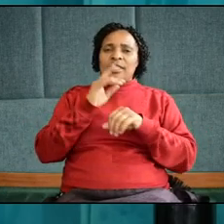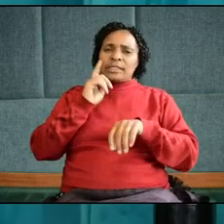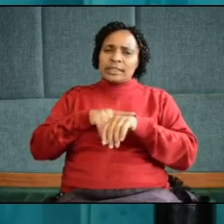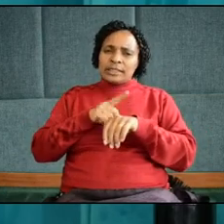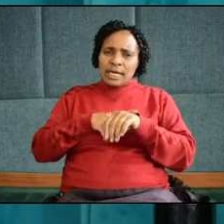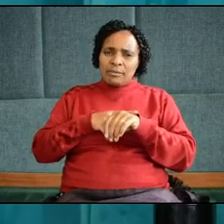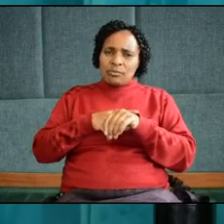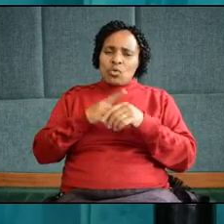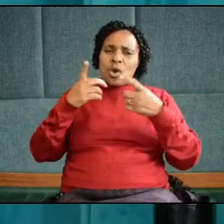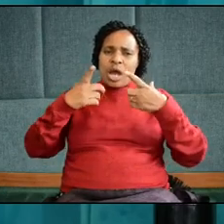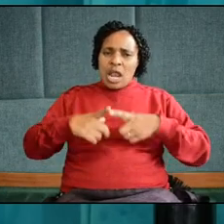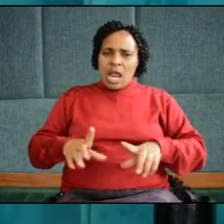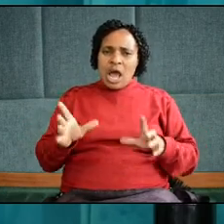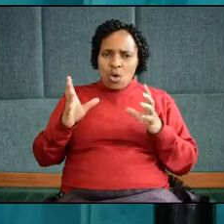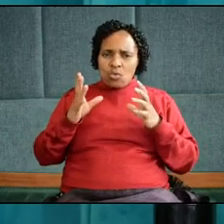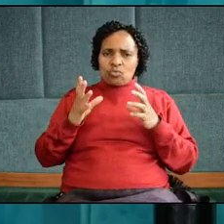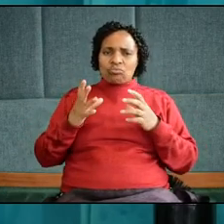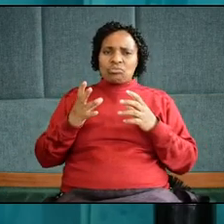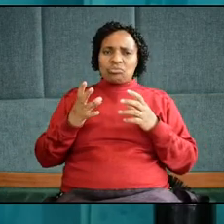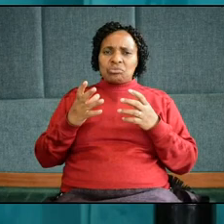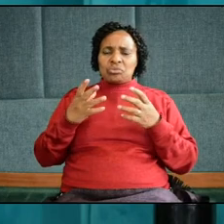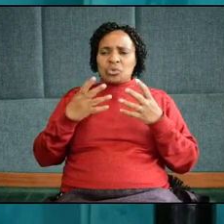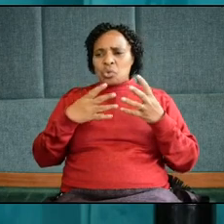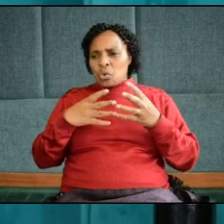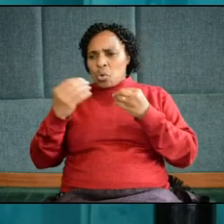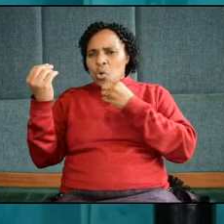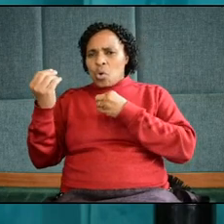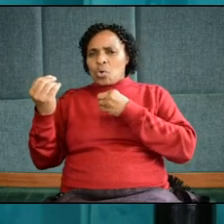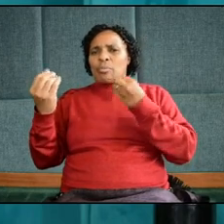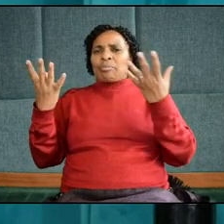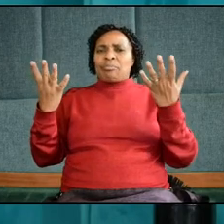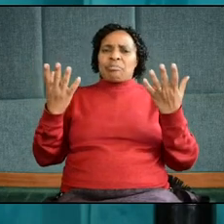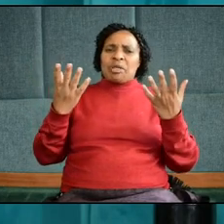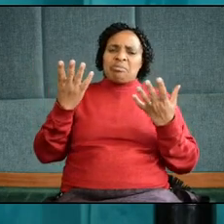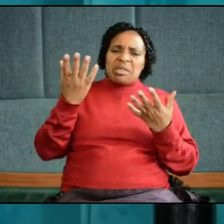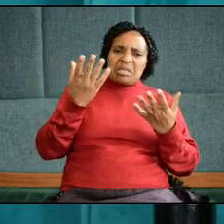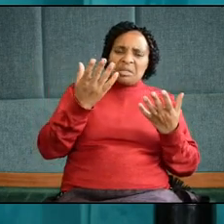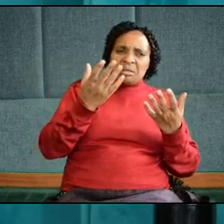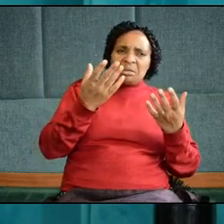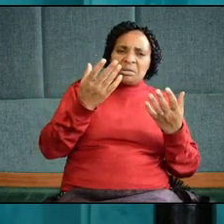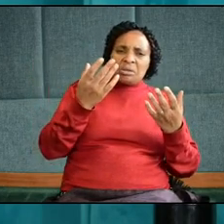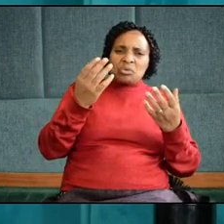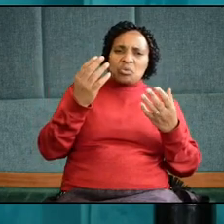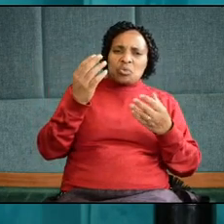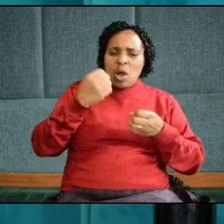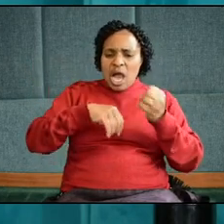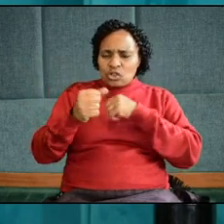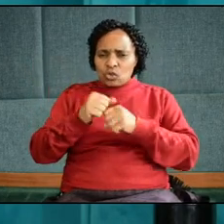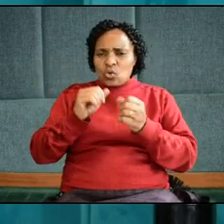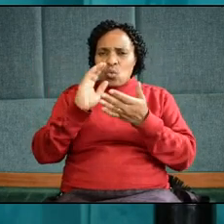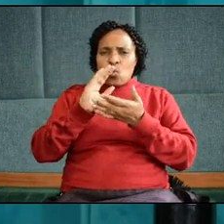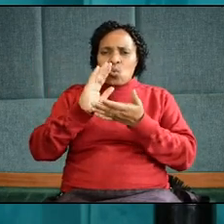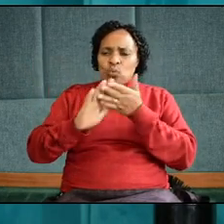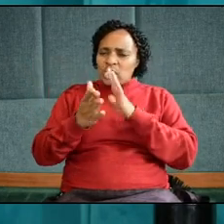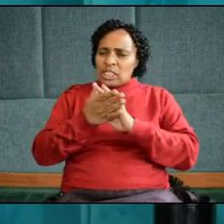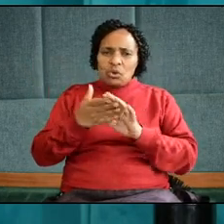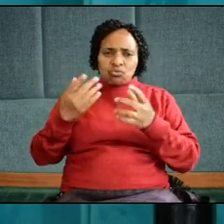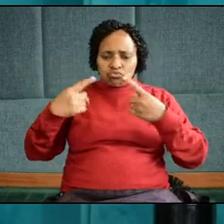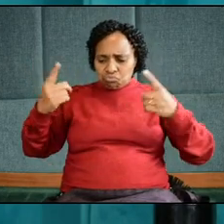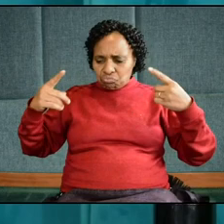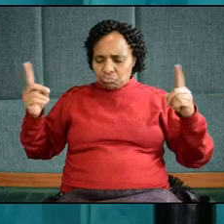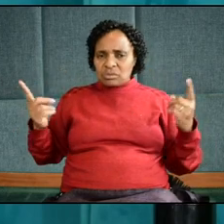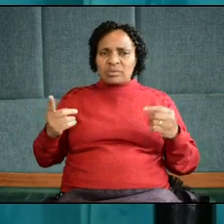start allowing it to go through the conscience constantly, mm-hmm. constantly without correcting it, it silences the conscience, mm-hmm. you